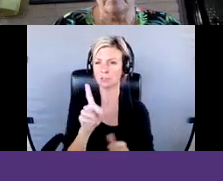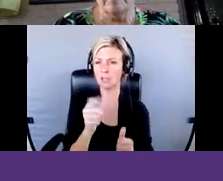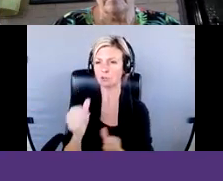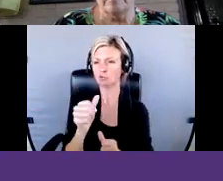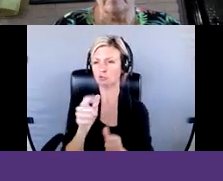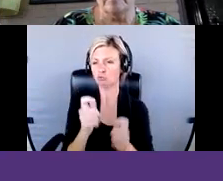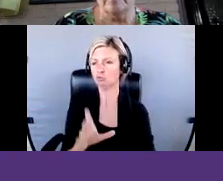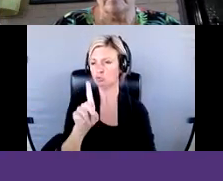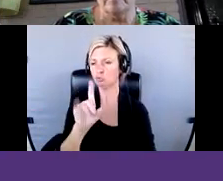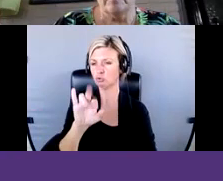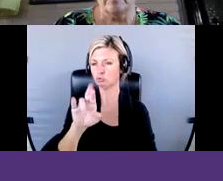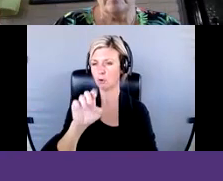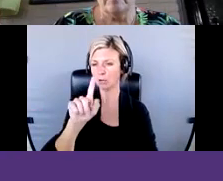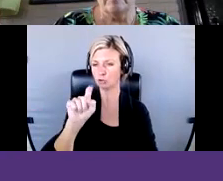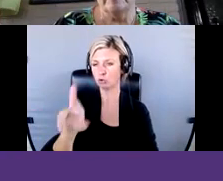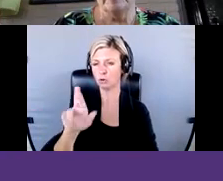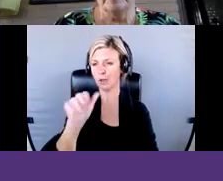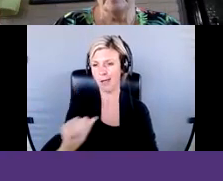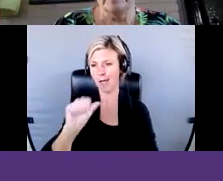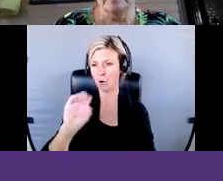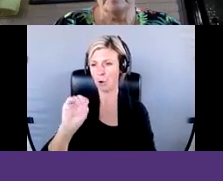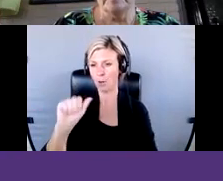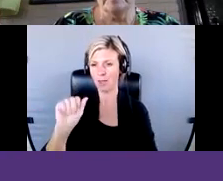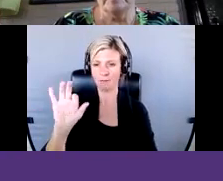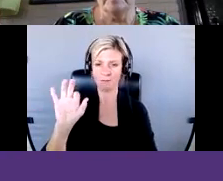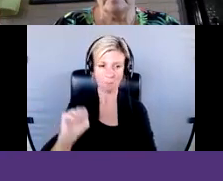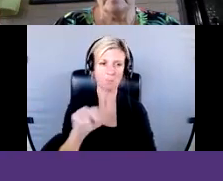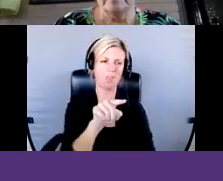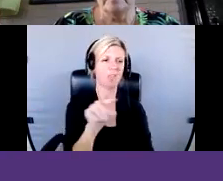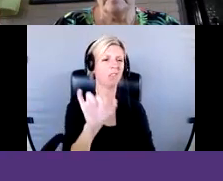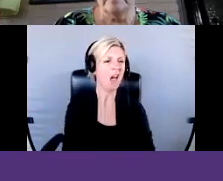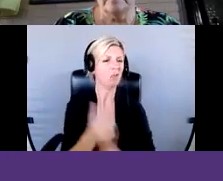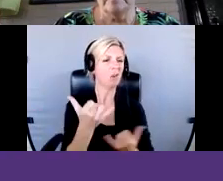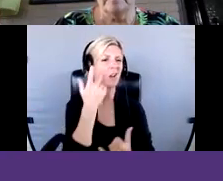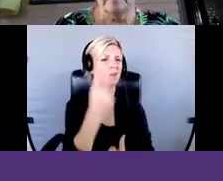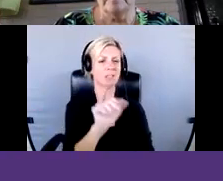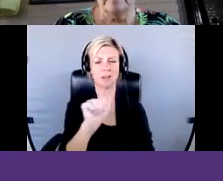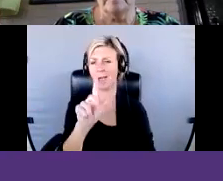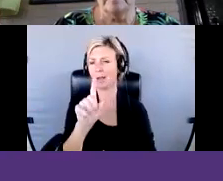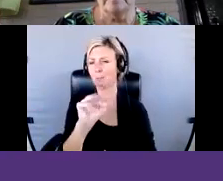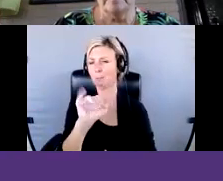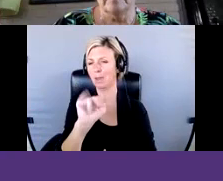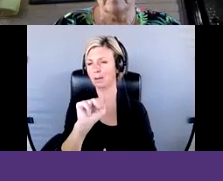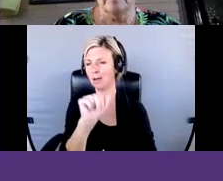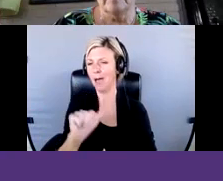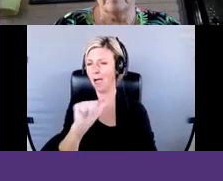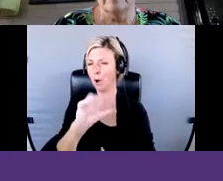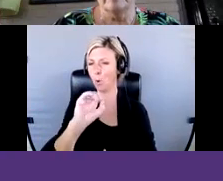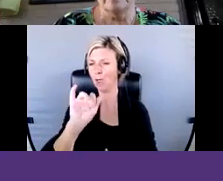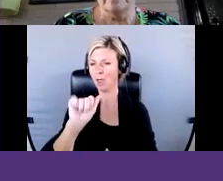director@OAFM. The admin one will eventually get to me as well, and we have a support staff. So yeah, hopefully that answered your